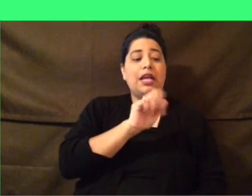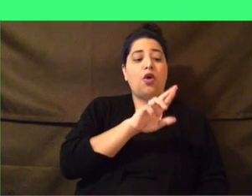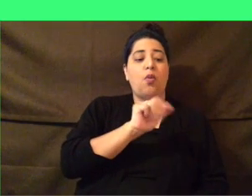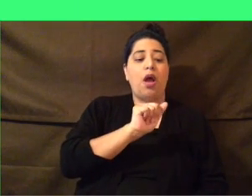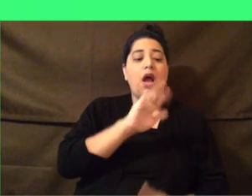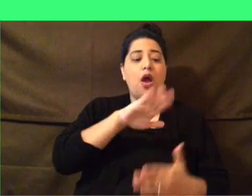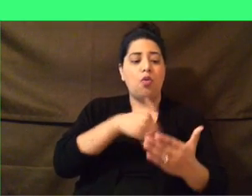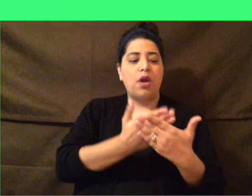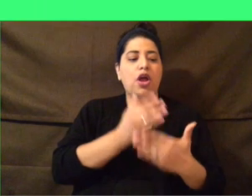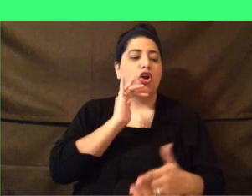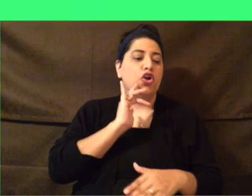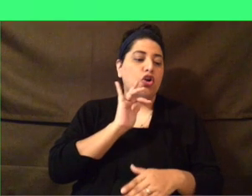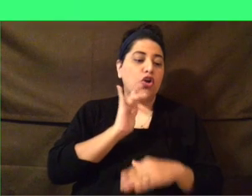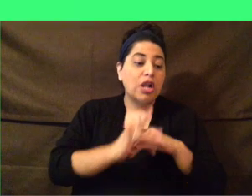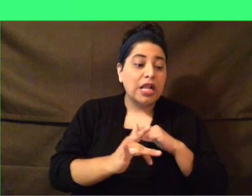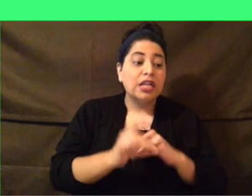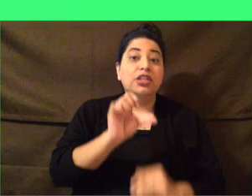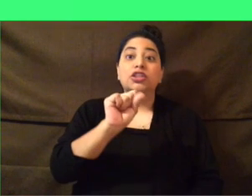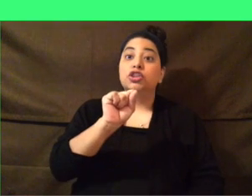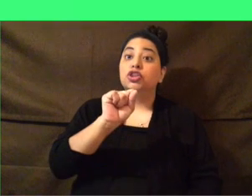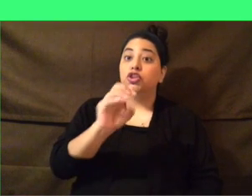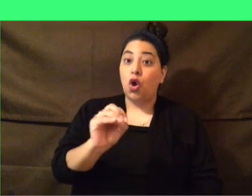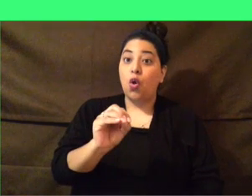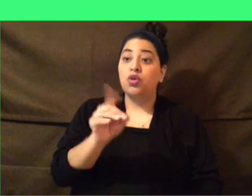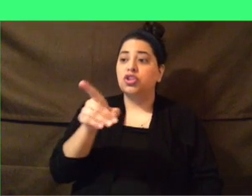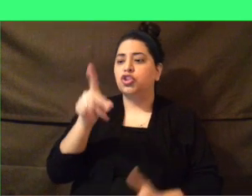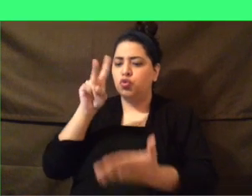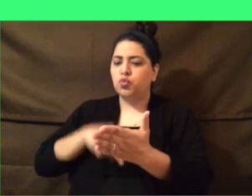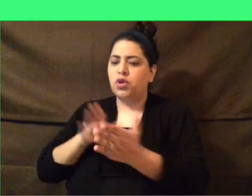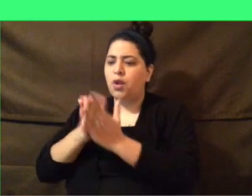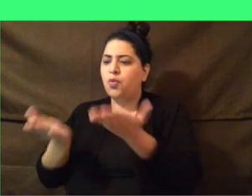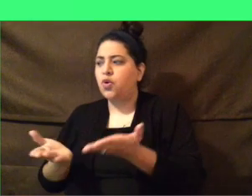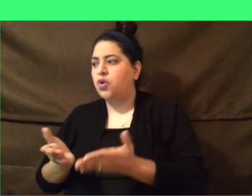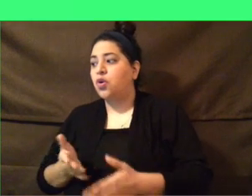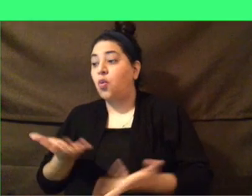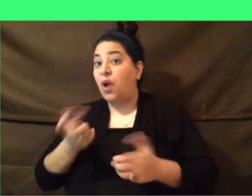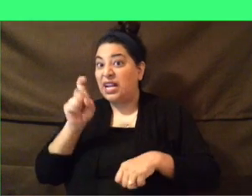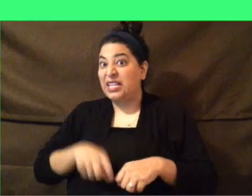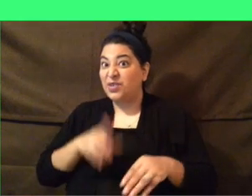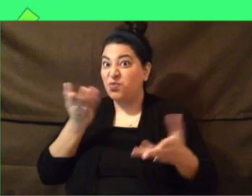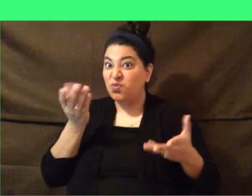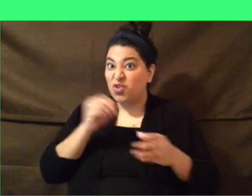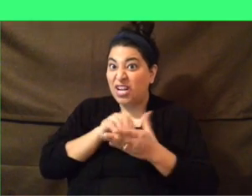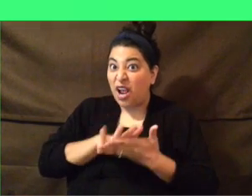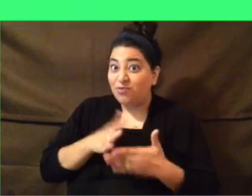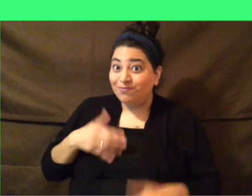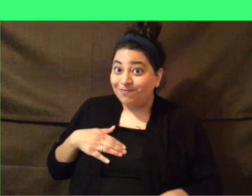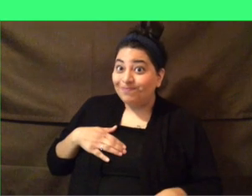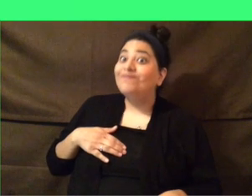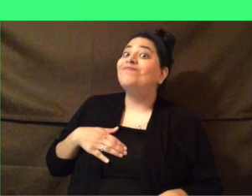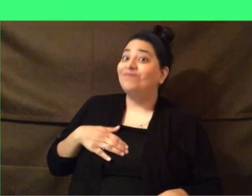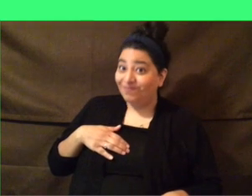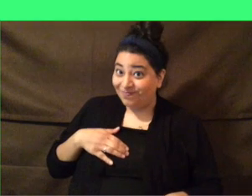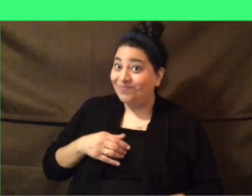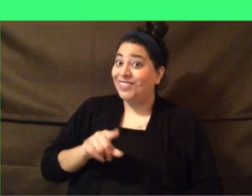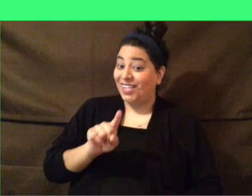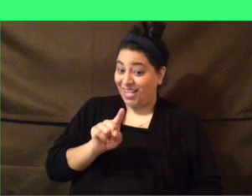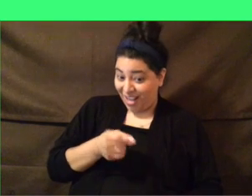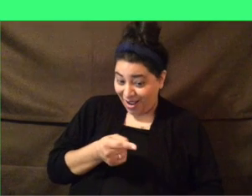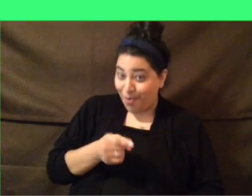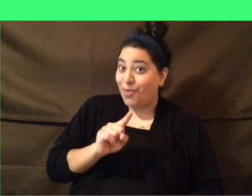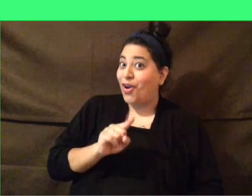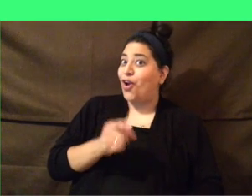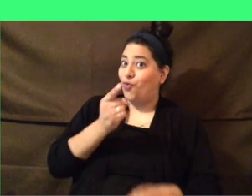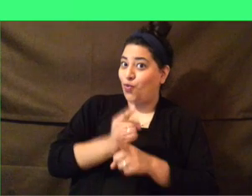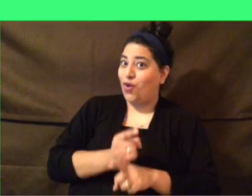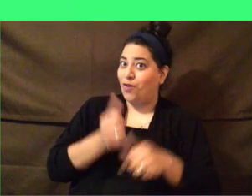did. Sarah arrived early, so she read a book. And what do I need to put there? Yep,